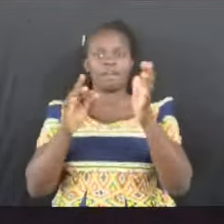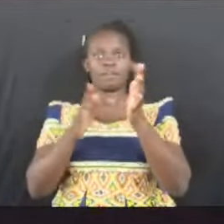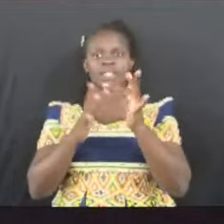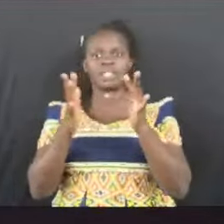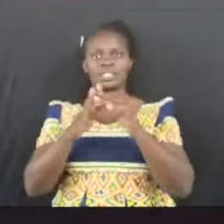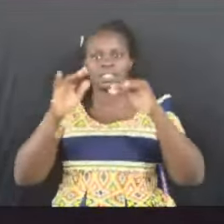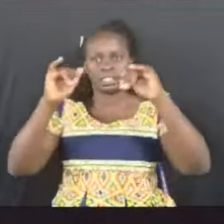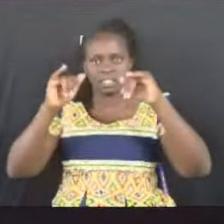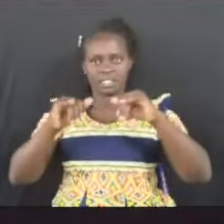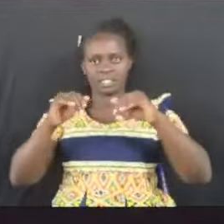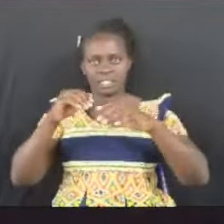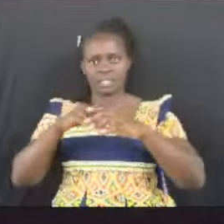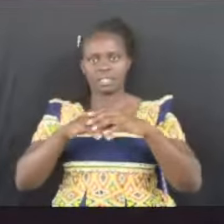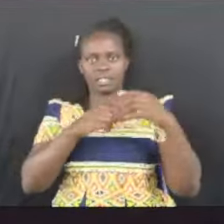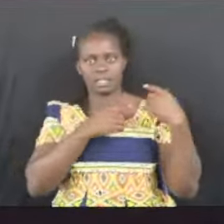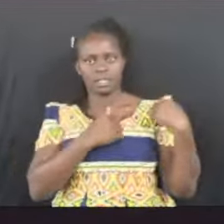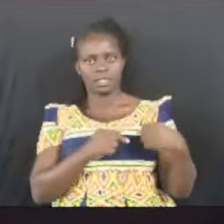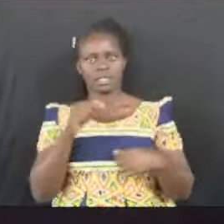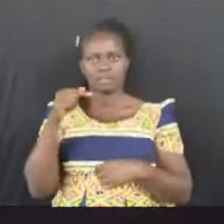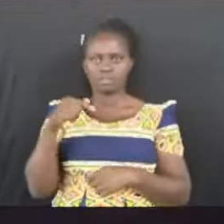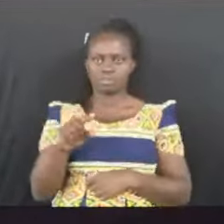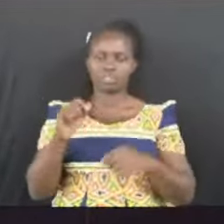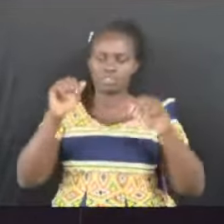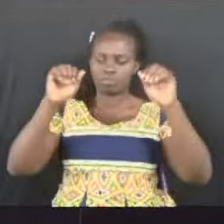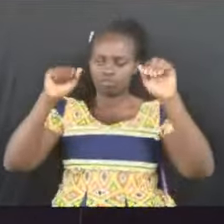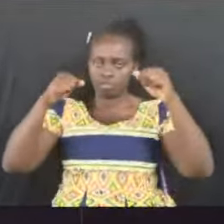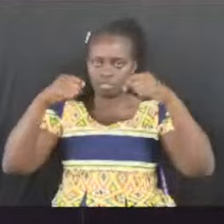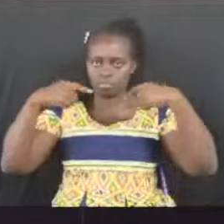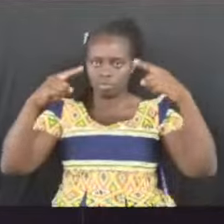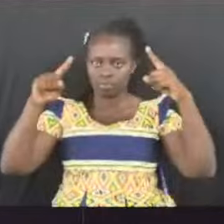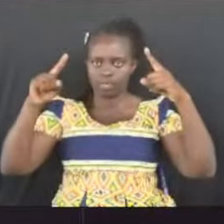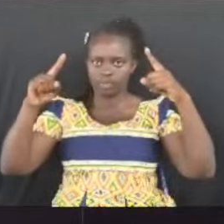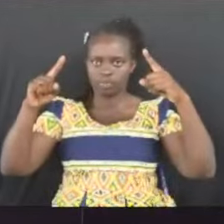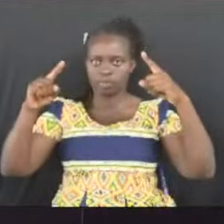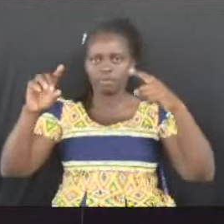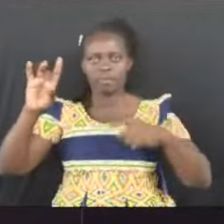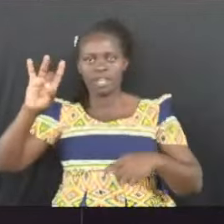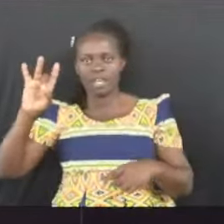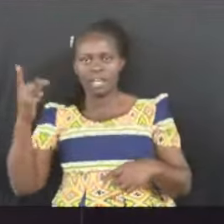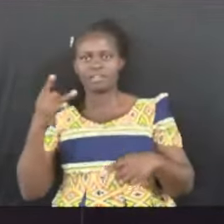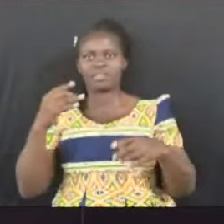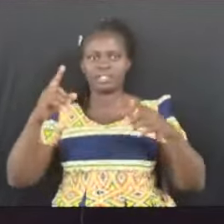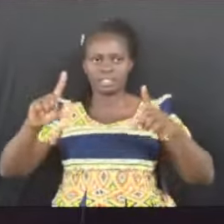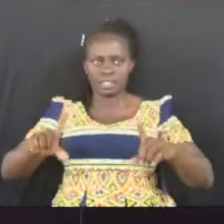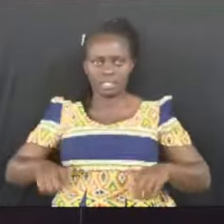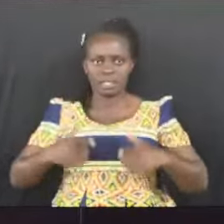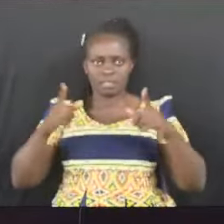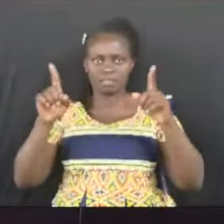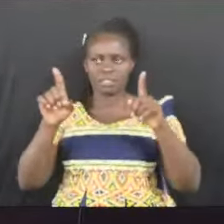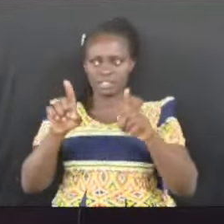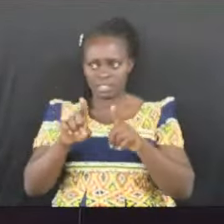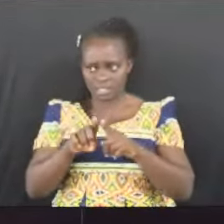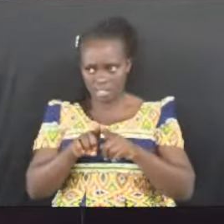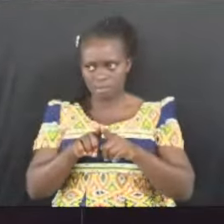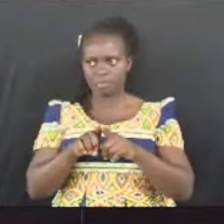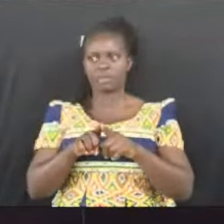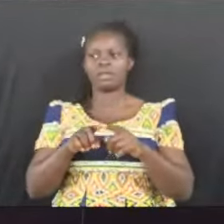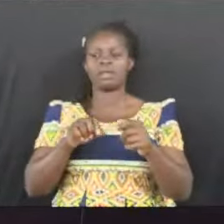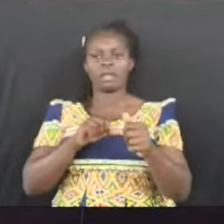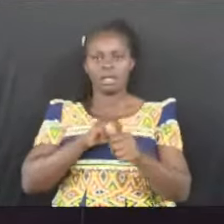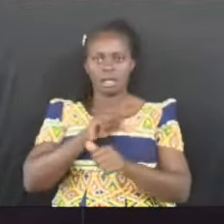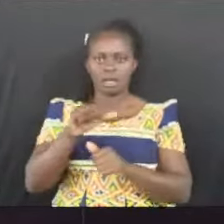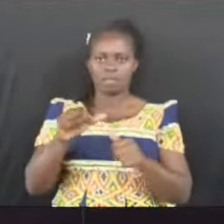eager to see Christians, Adventists, who really live according to the teachings of Jesus. Because if not, we are